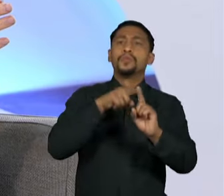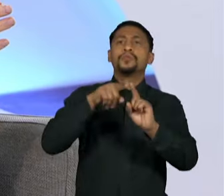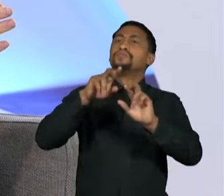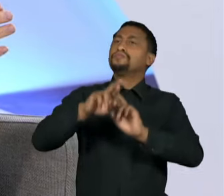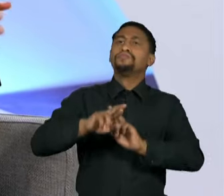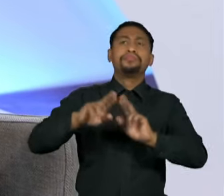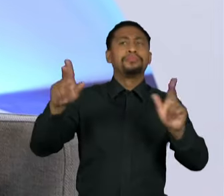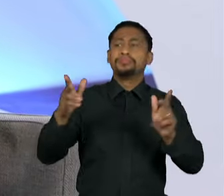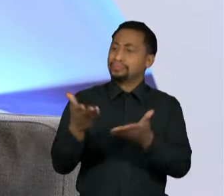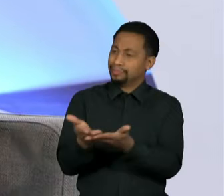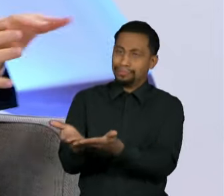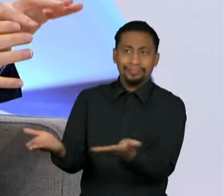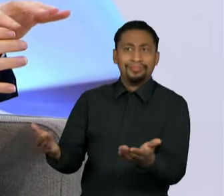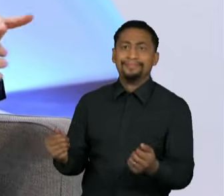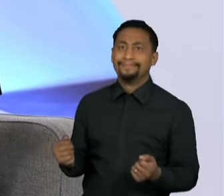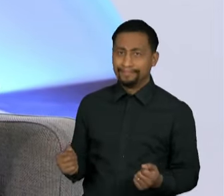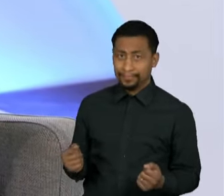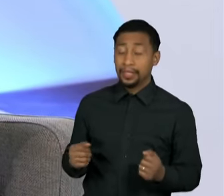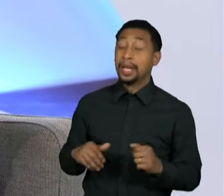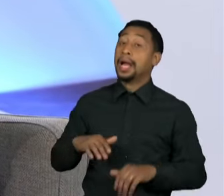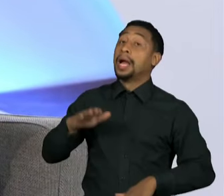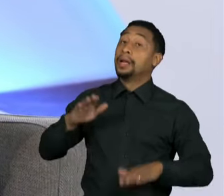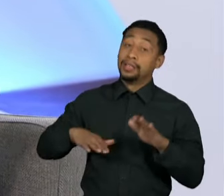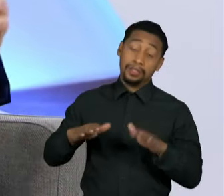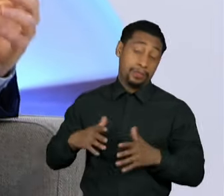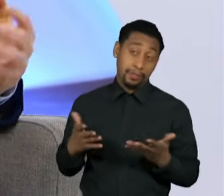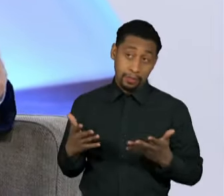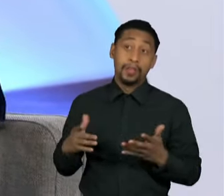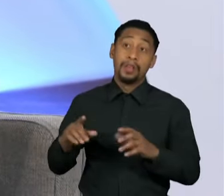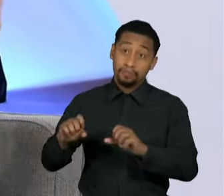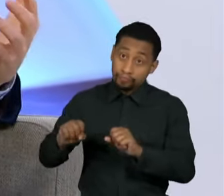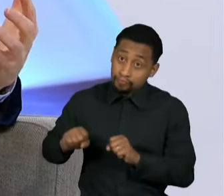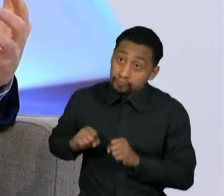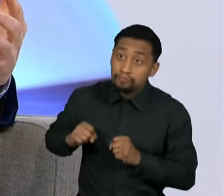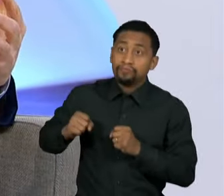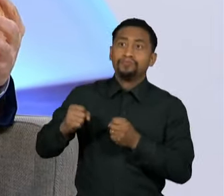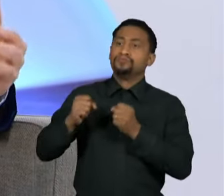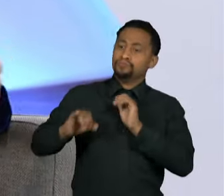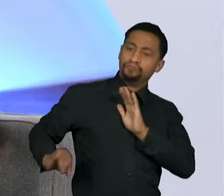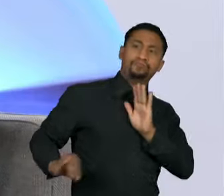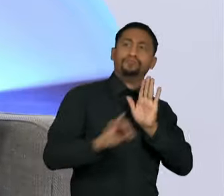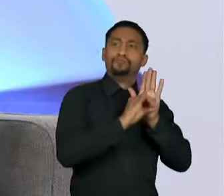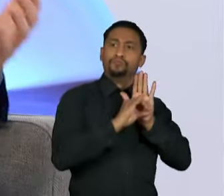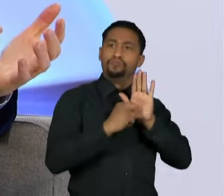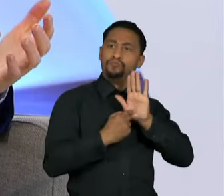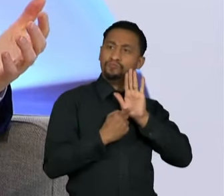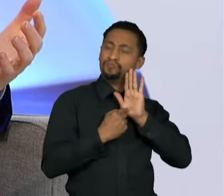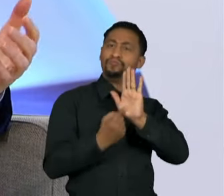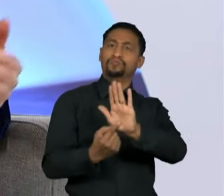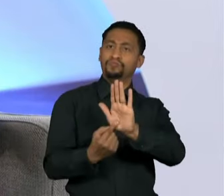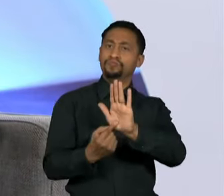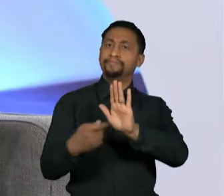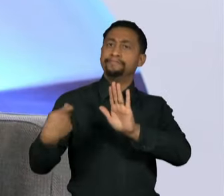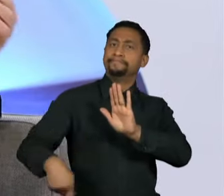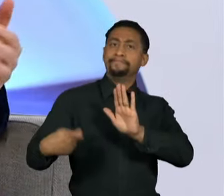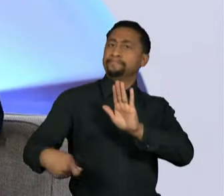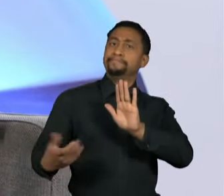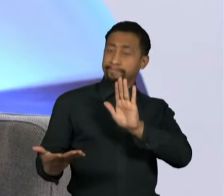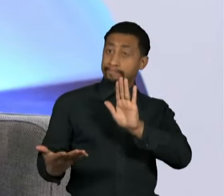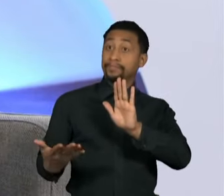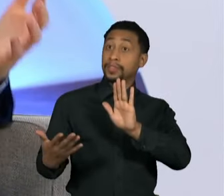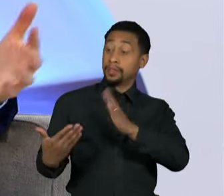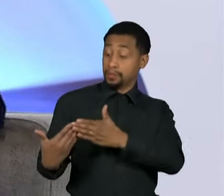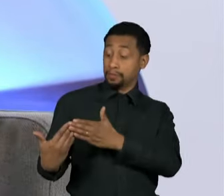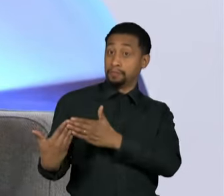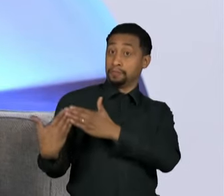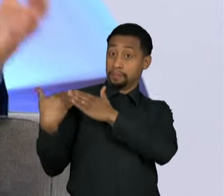direction. Sometimes it has meant strengthening our identity and our role